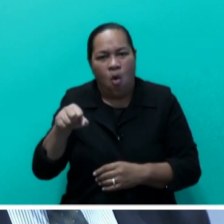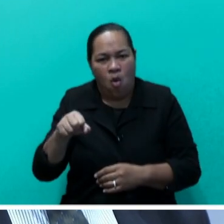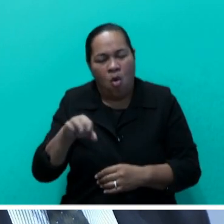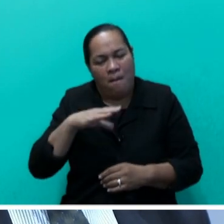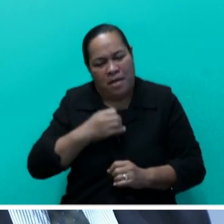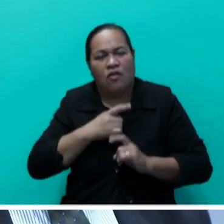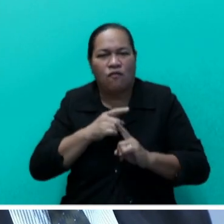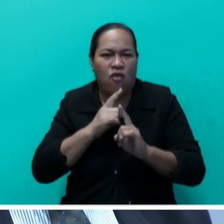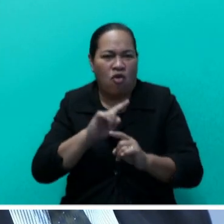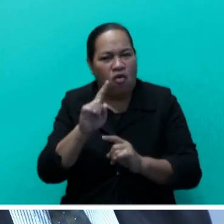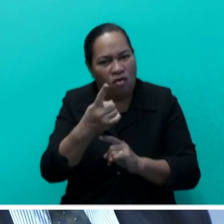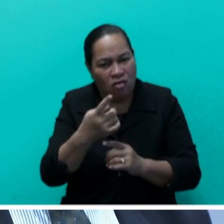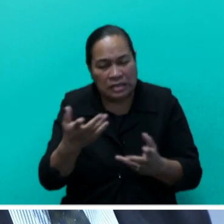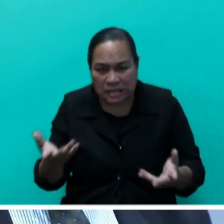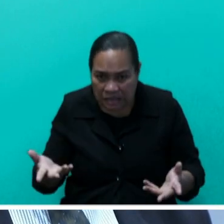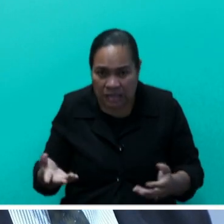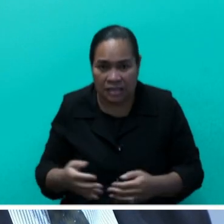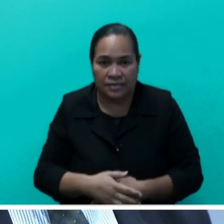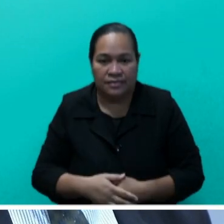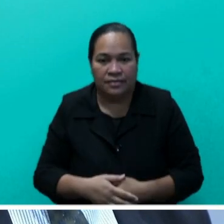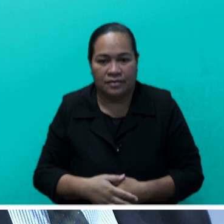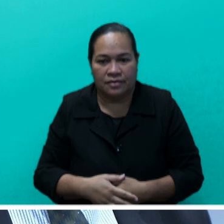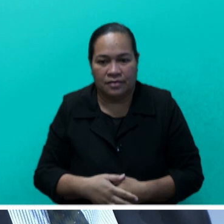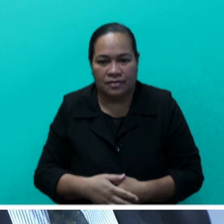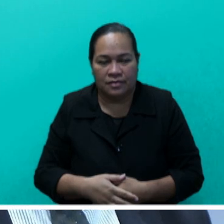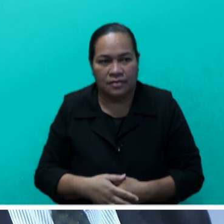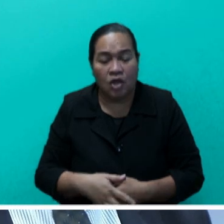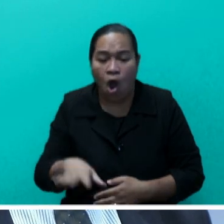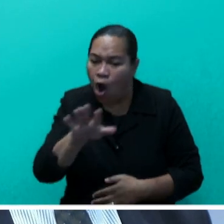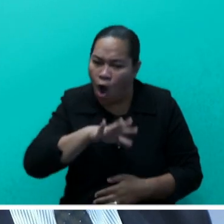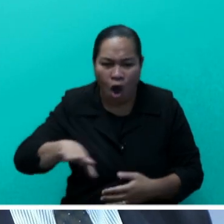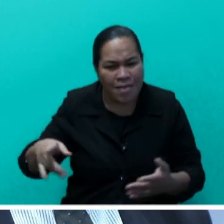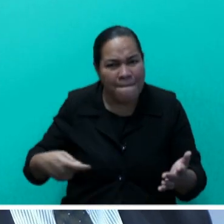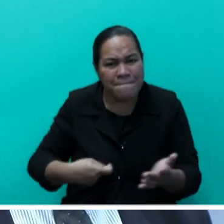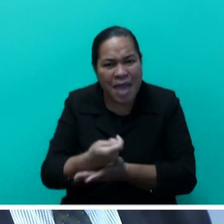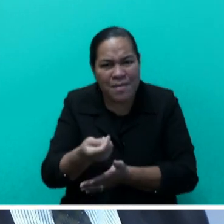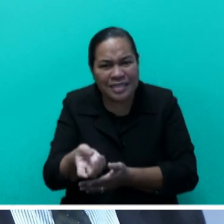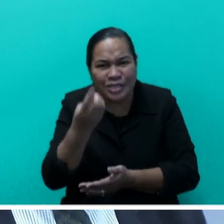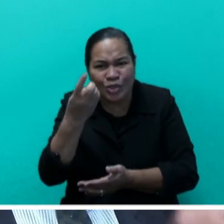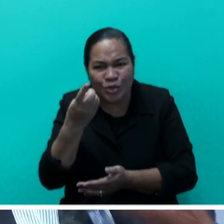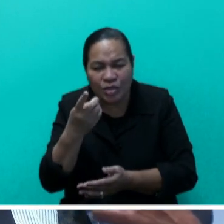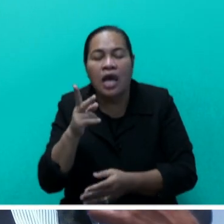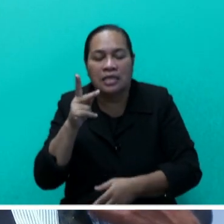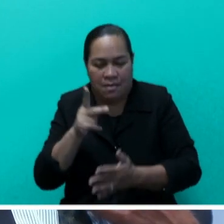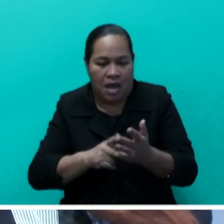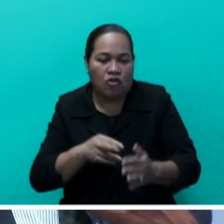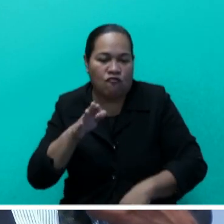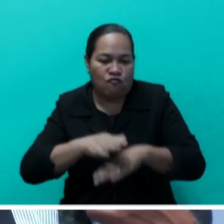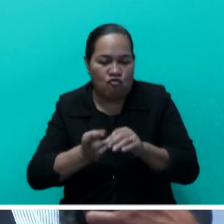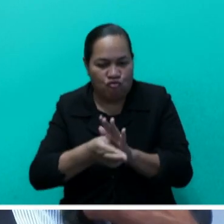with. Honourable Speaker, all of payments due are part of the full review